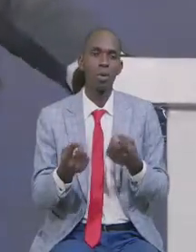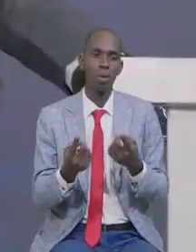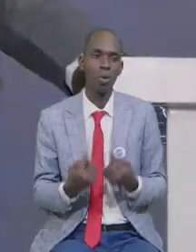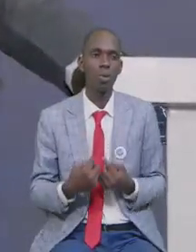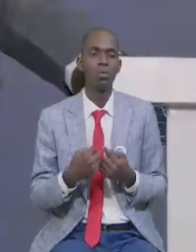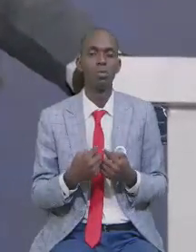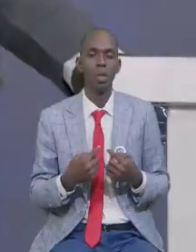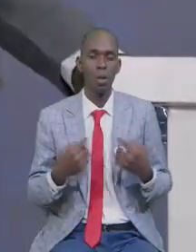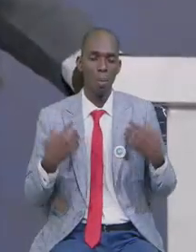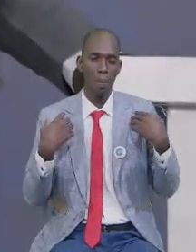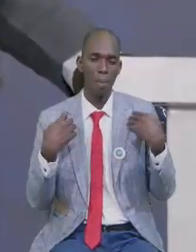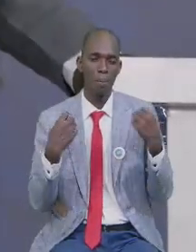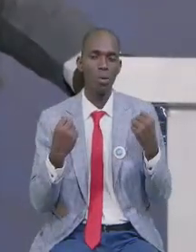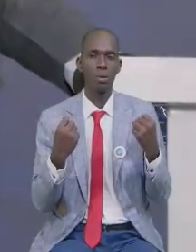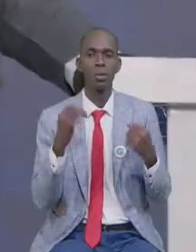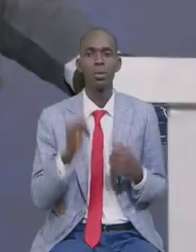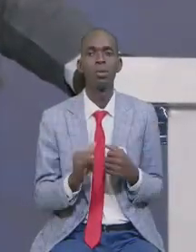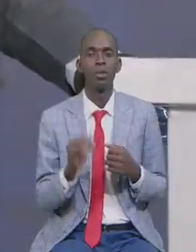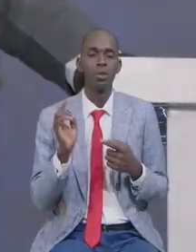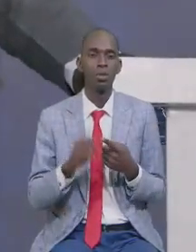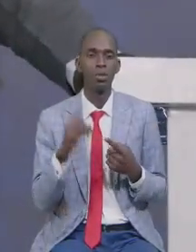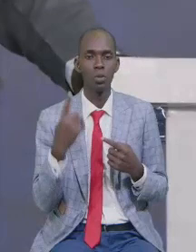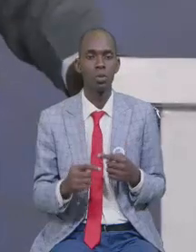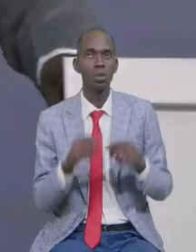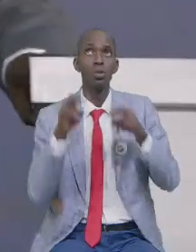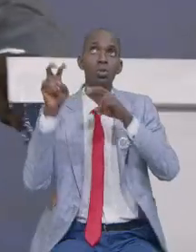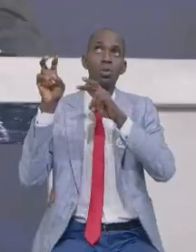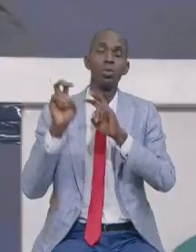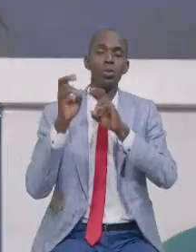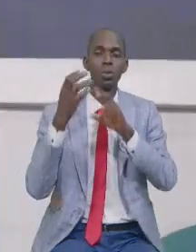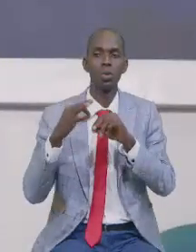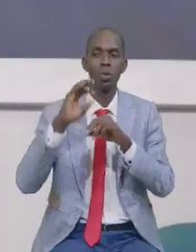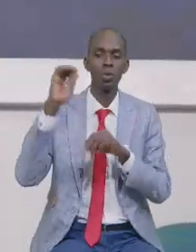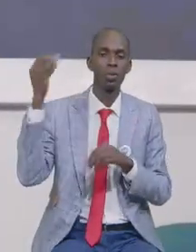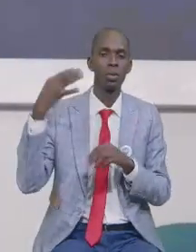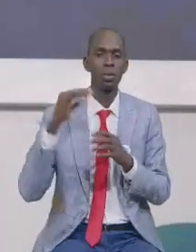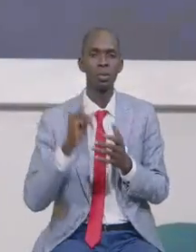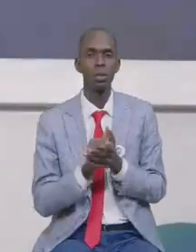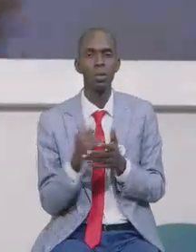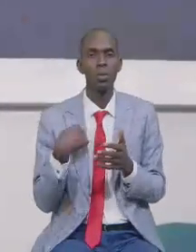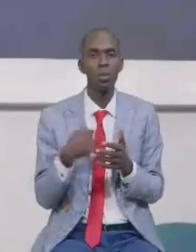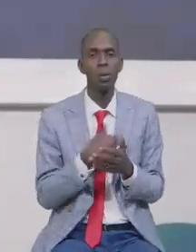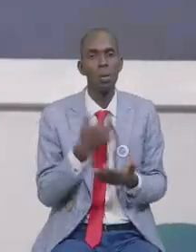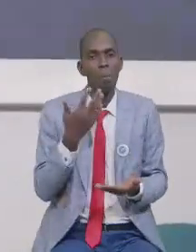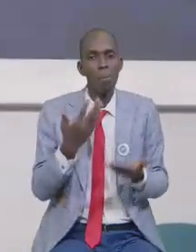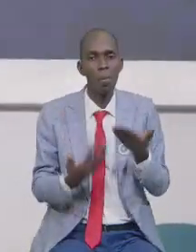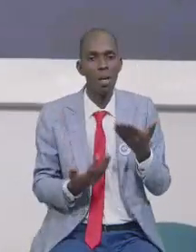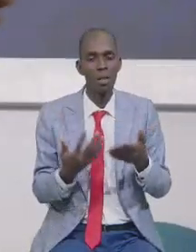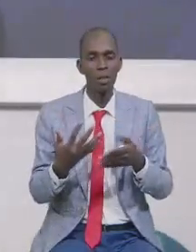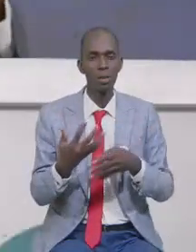boldly unto the throne of grace, that we may